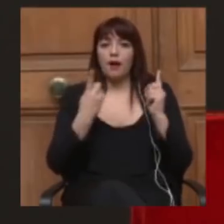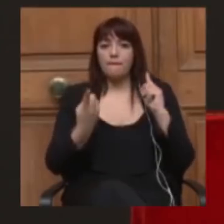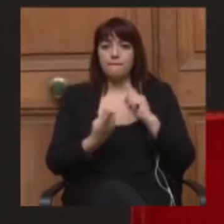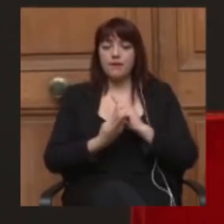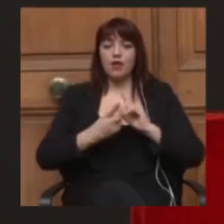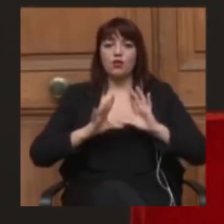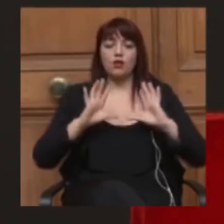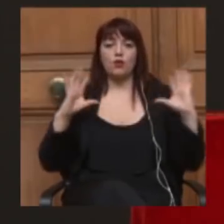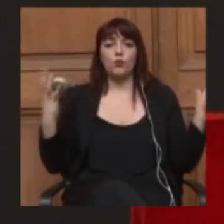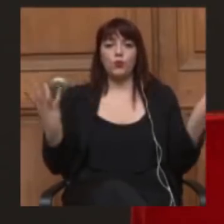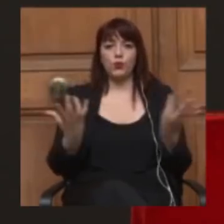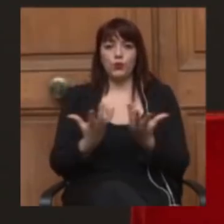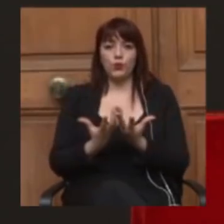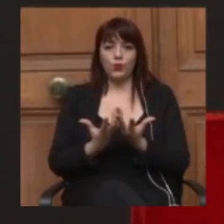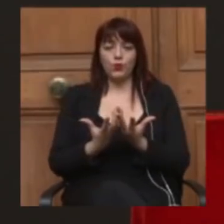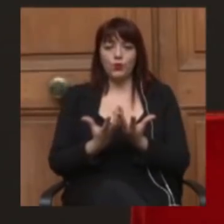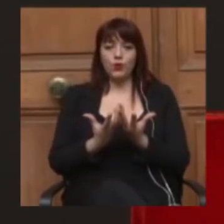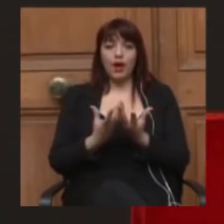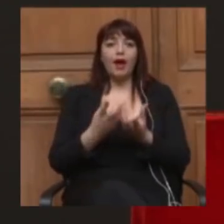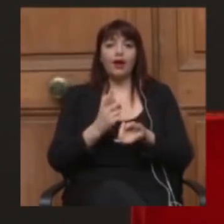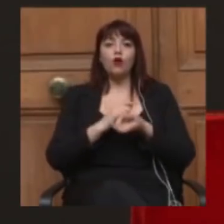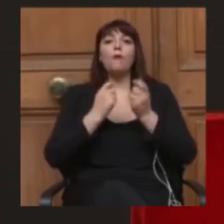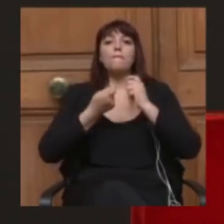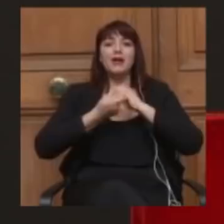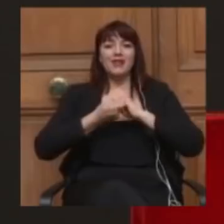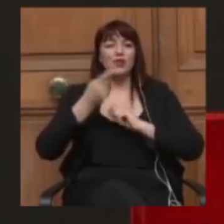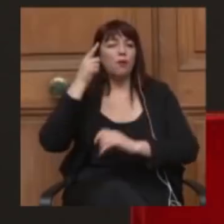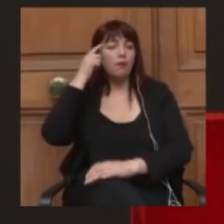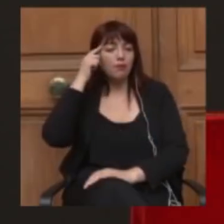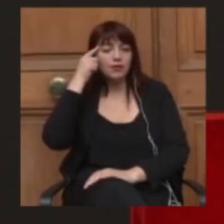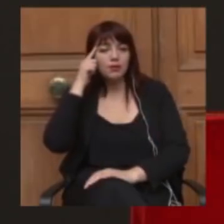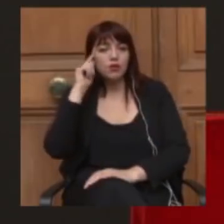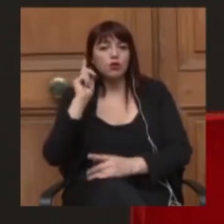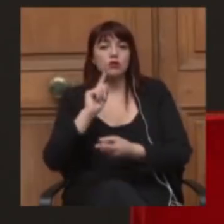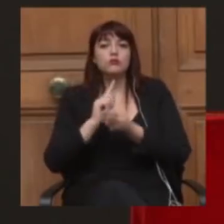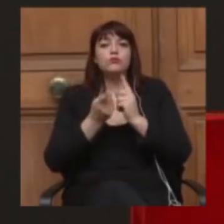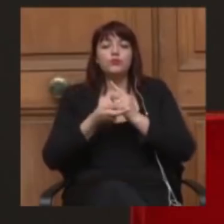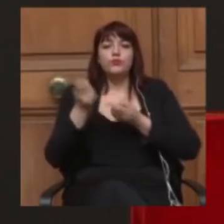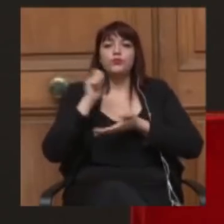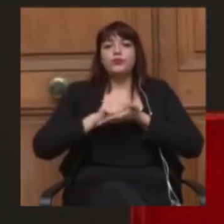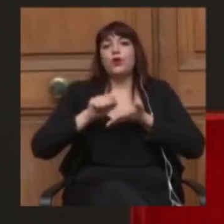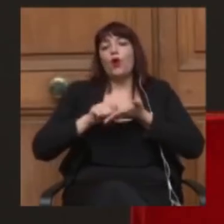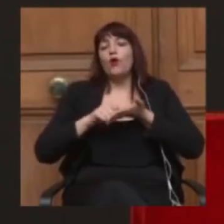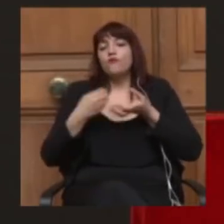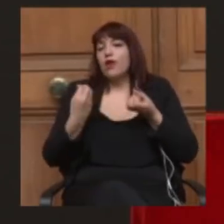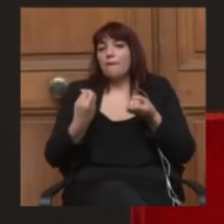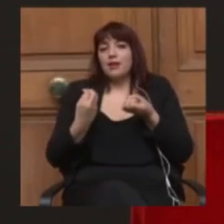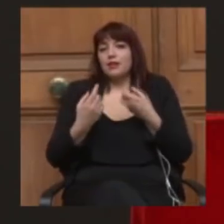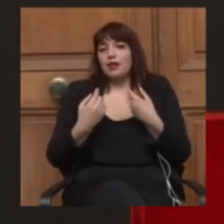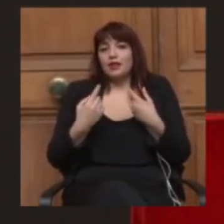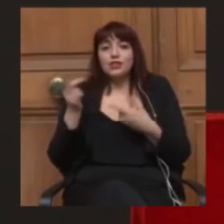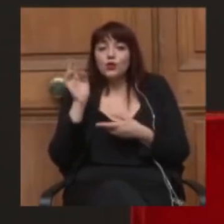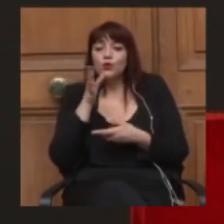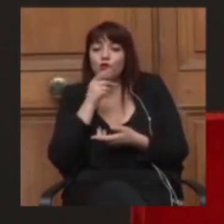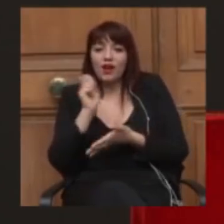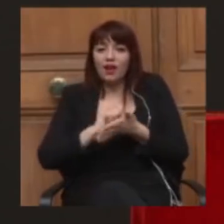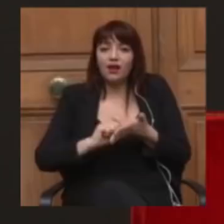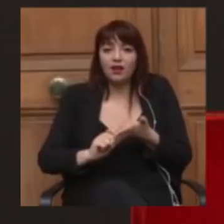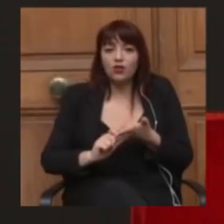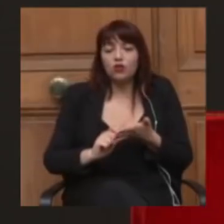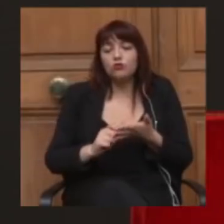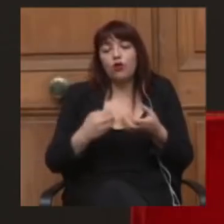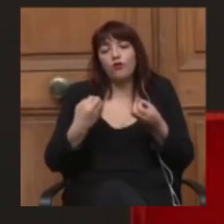I would be nowhere. I would certainly not be here. So I thank you